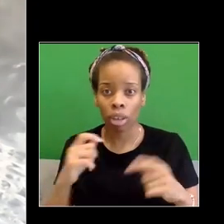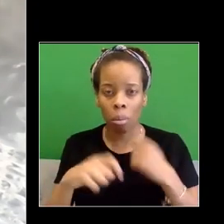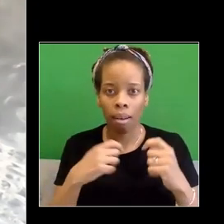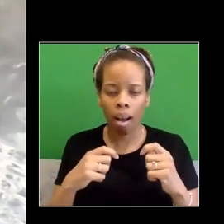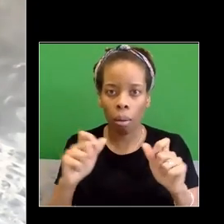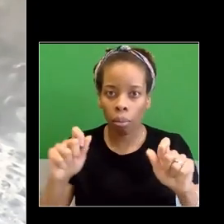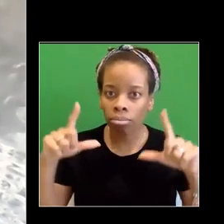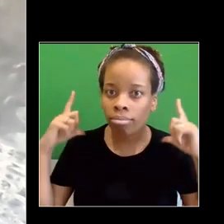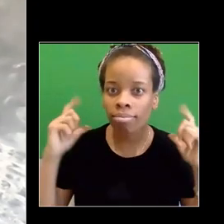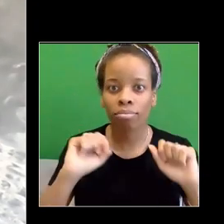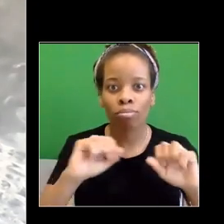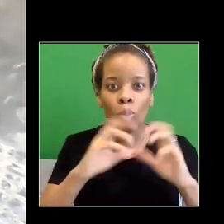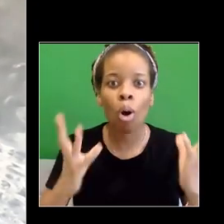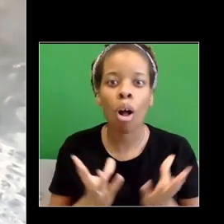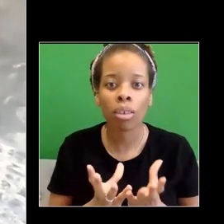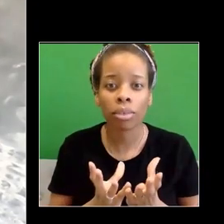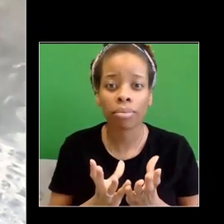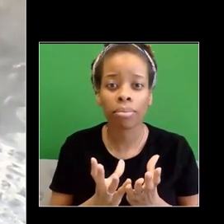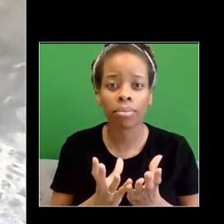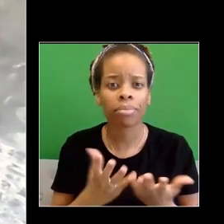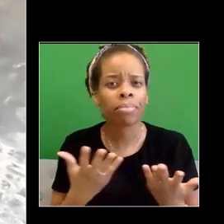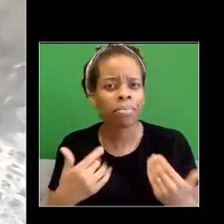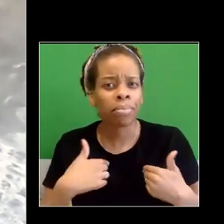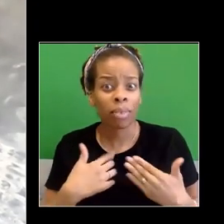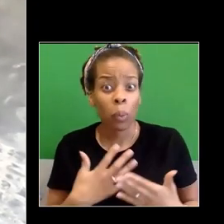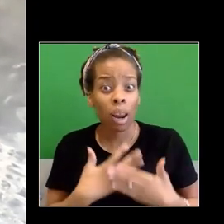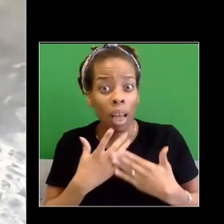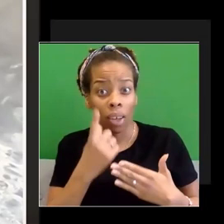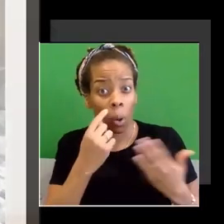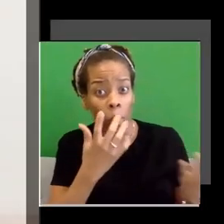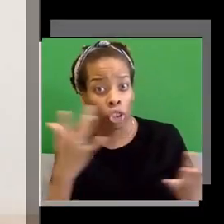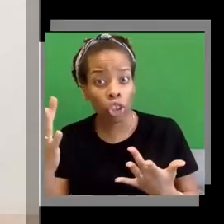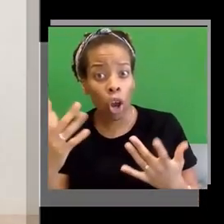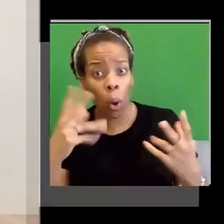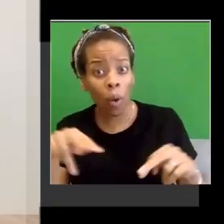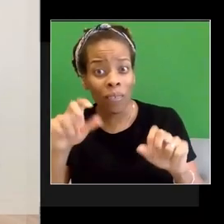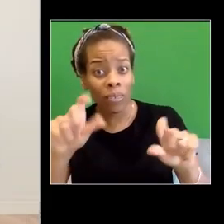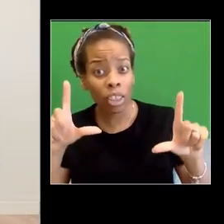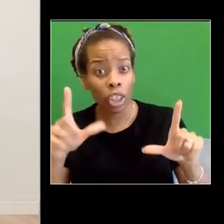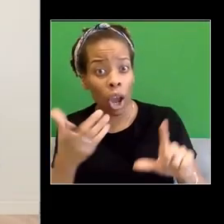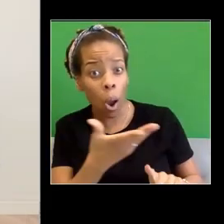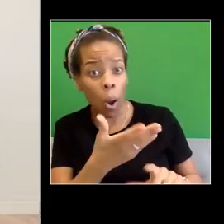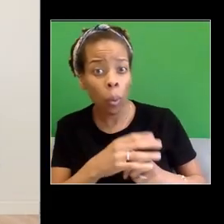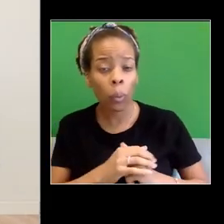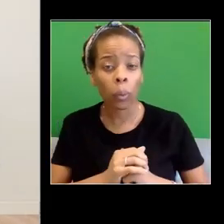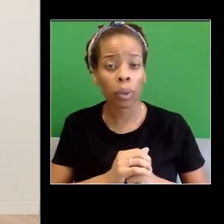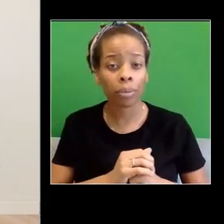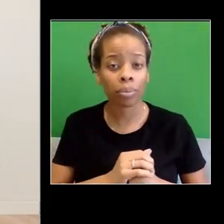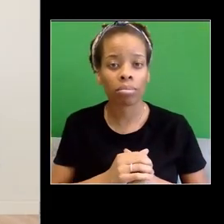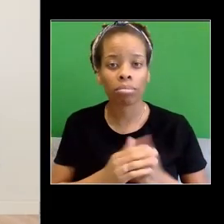think at this moment, I would love if we could begin to show the video from the exhibition, mm-hmm. And have